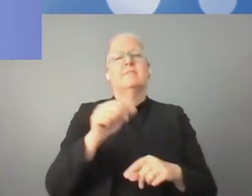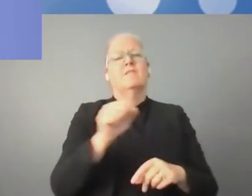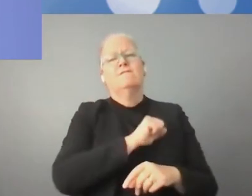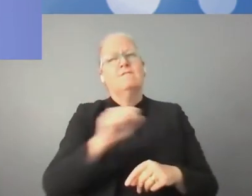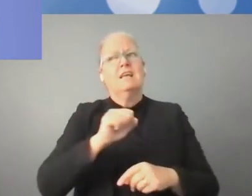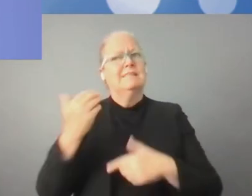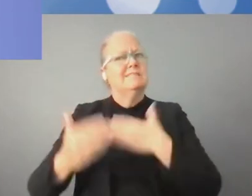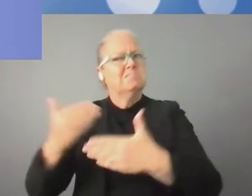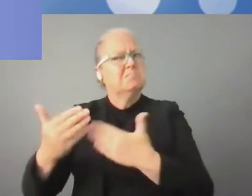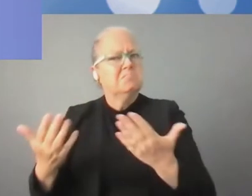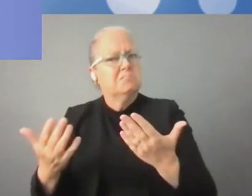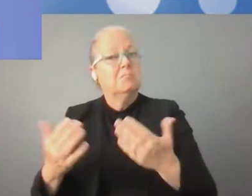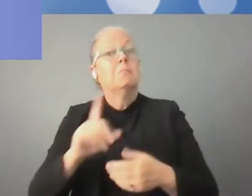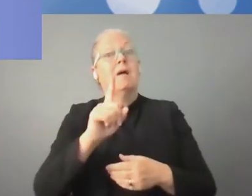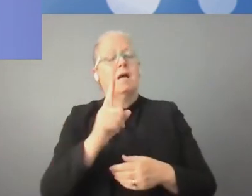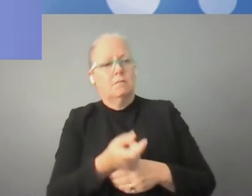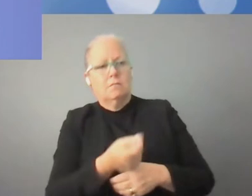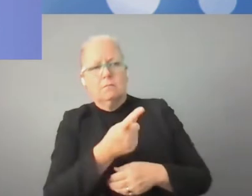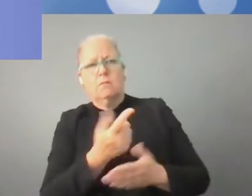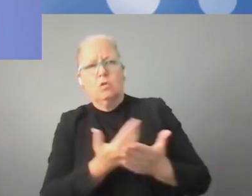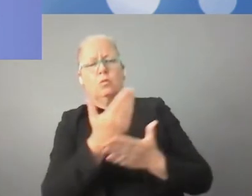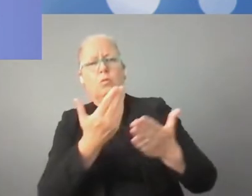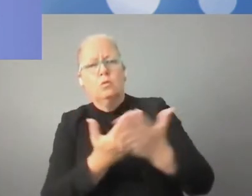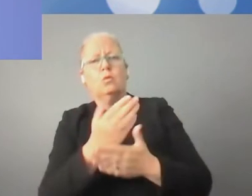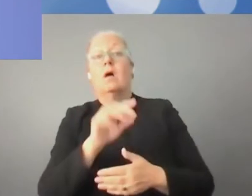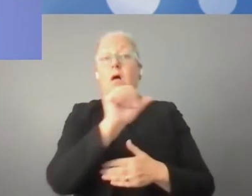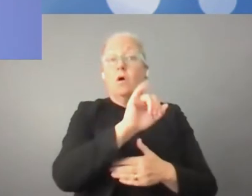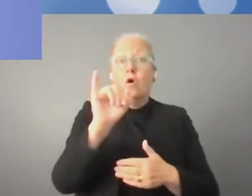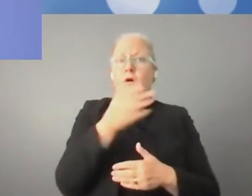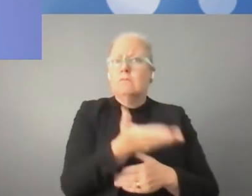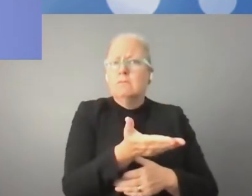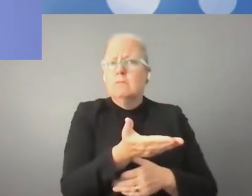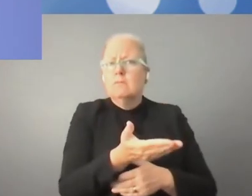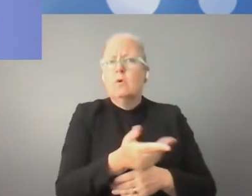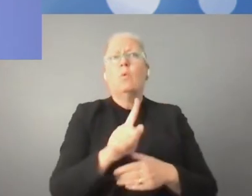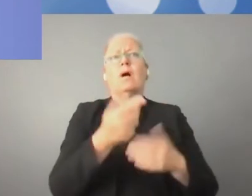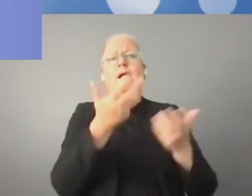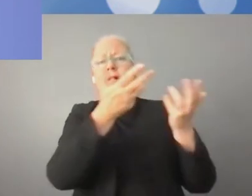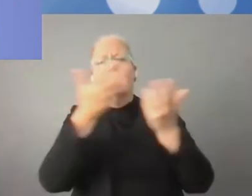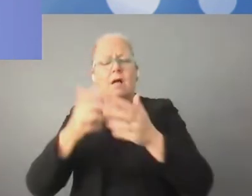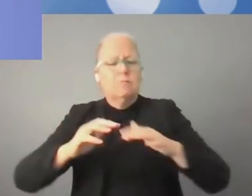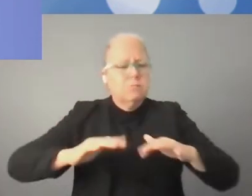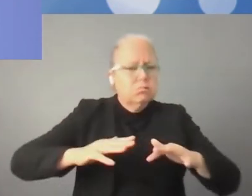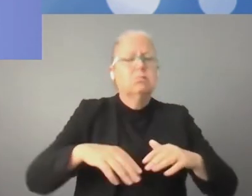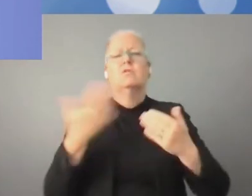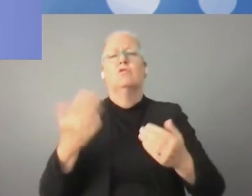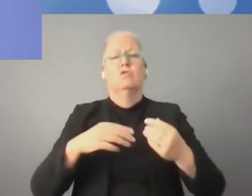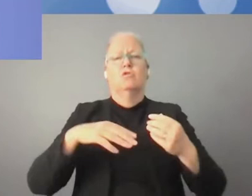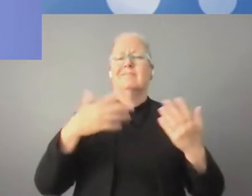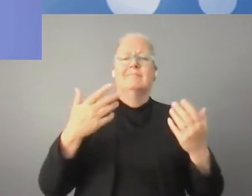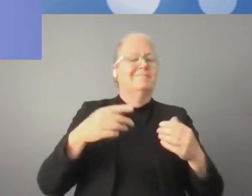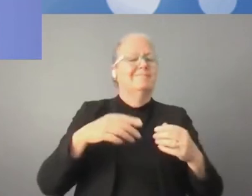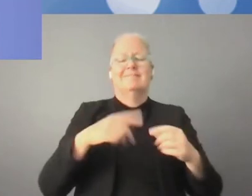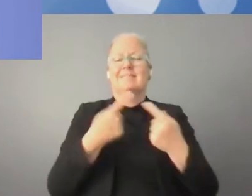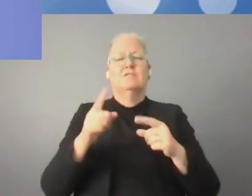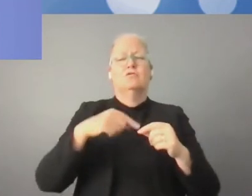technologies coming up already mentioned artificial intelligence cloud computing big data we have to learn to use